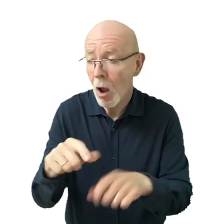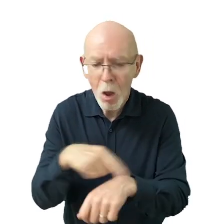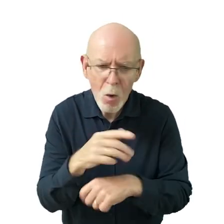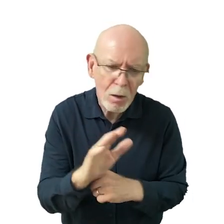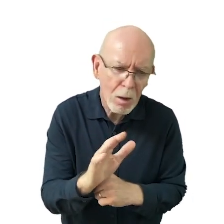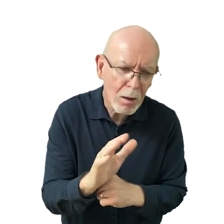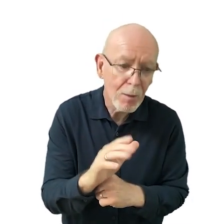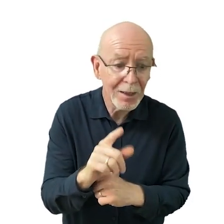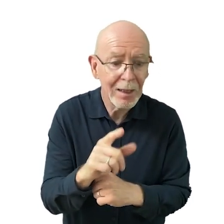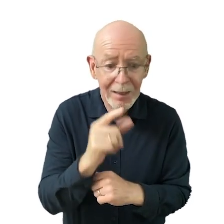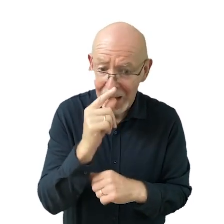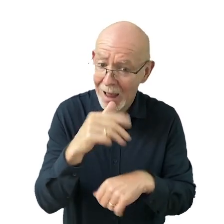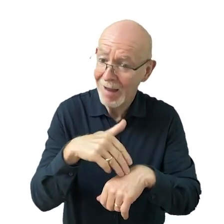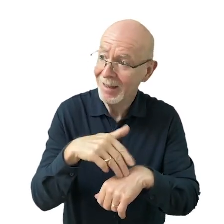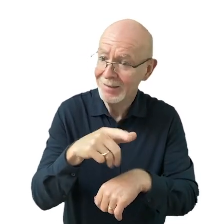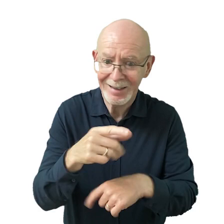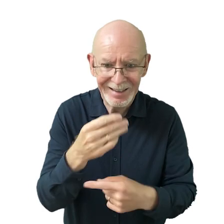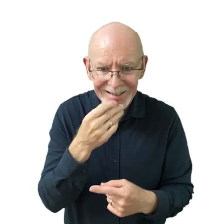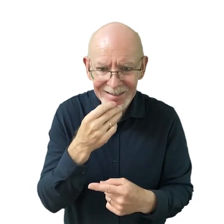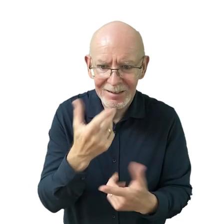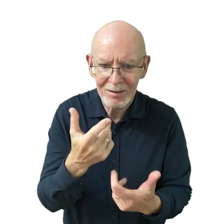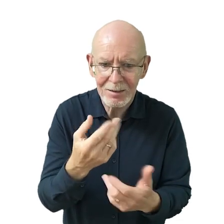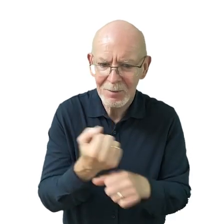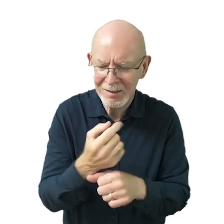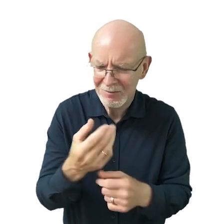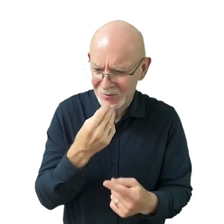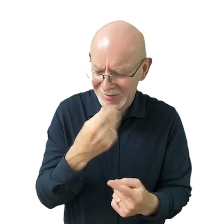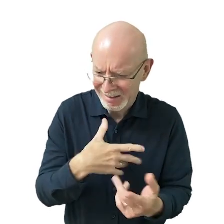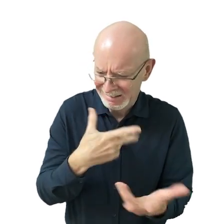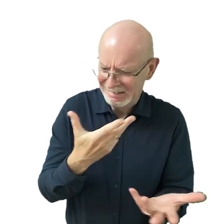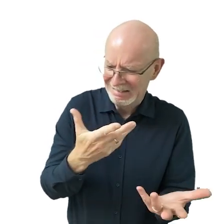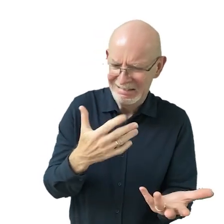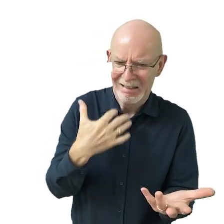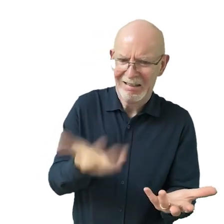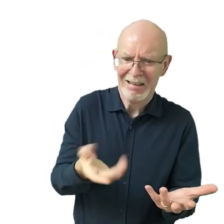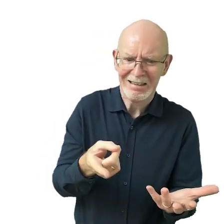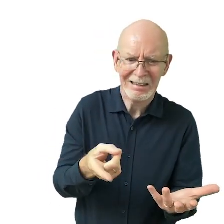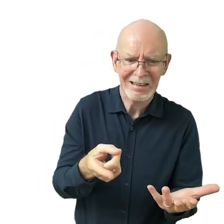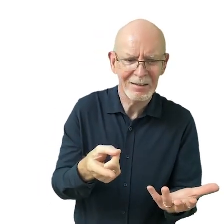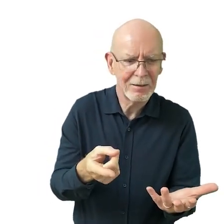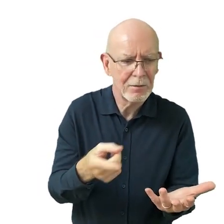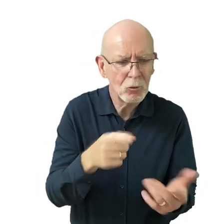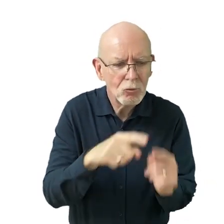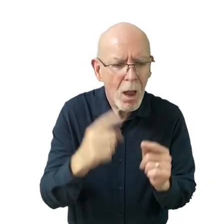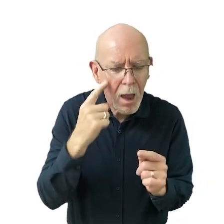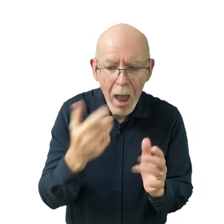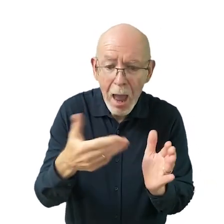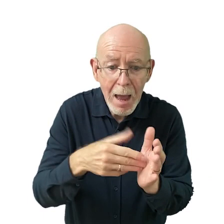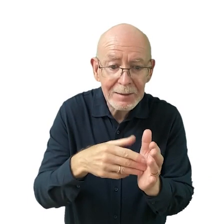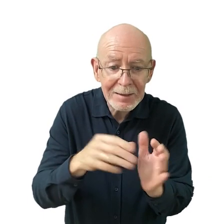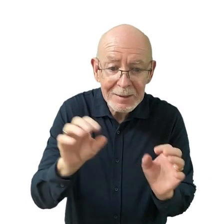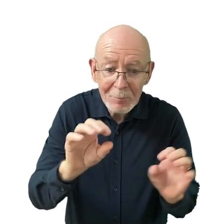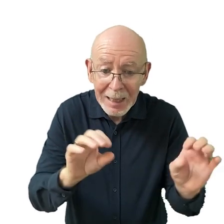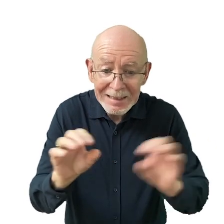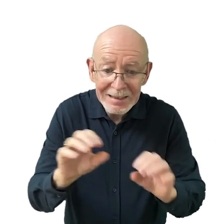last long, but they can affect your eating and make some foods repulsive. Consider adding